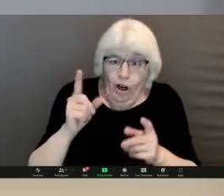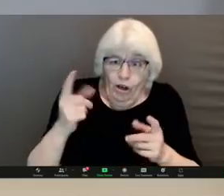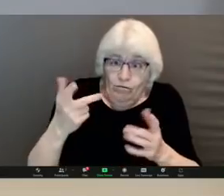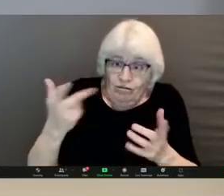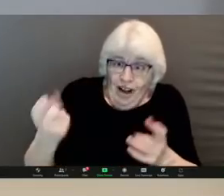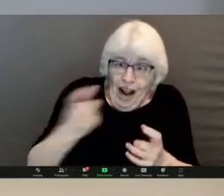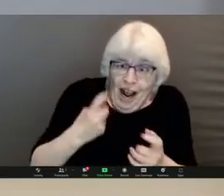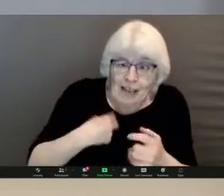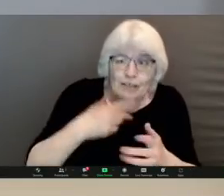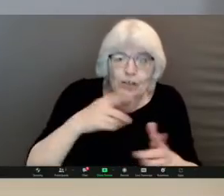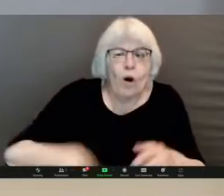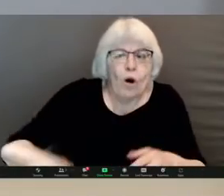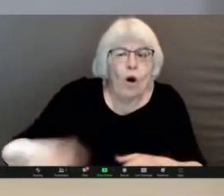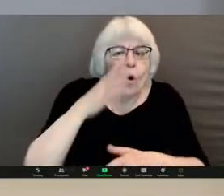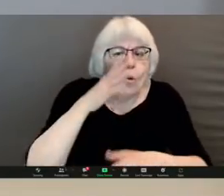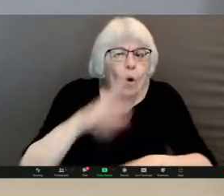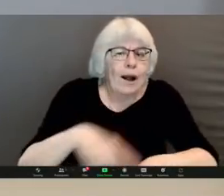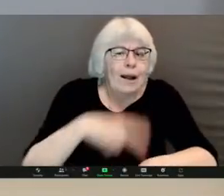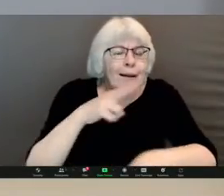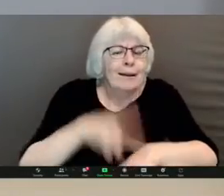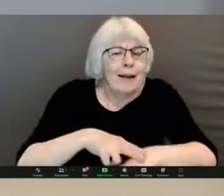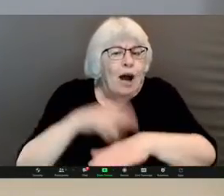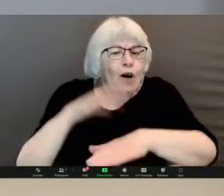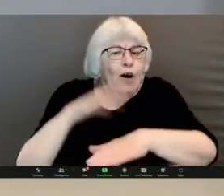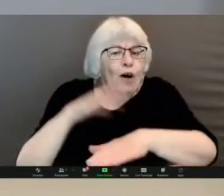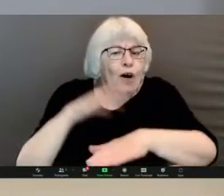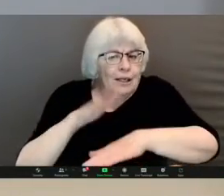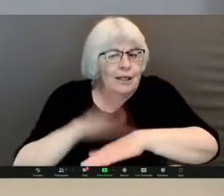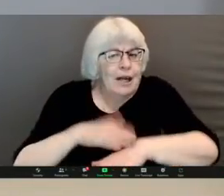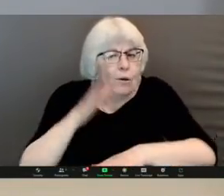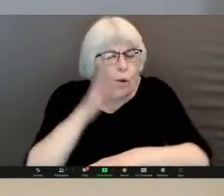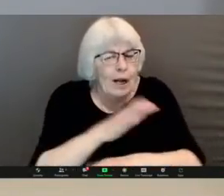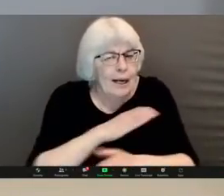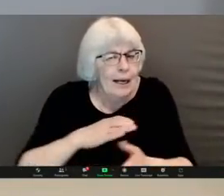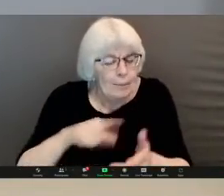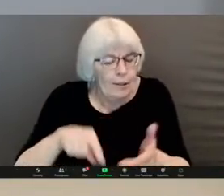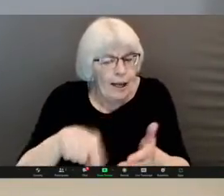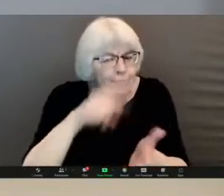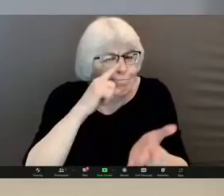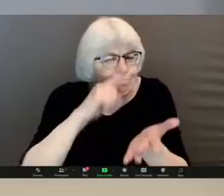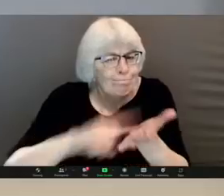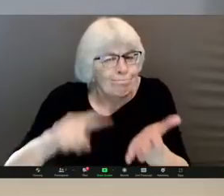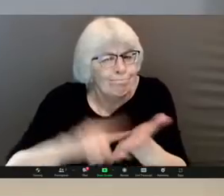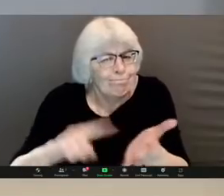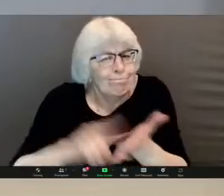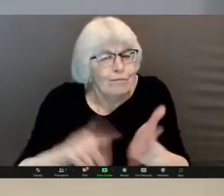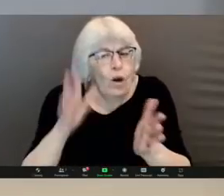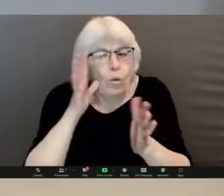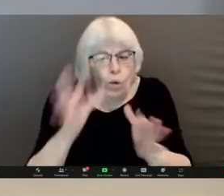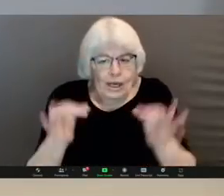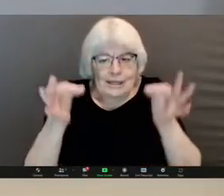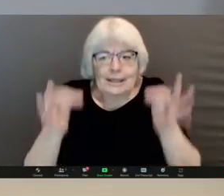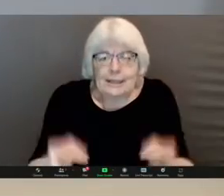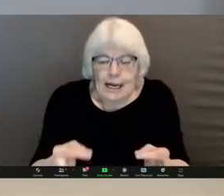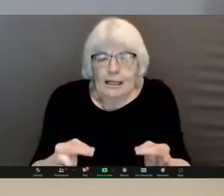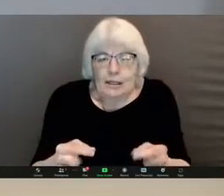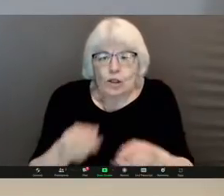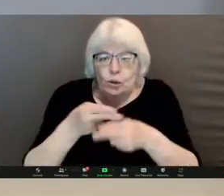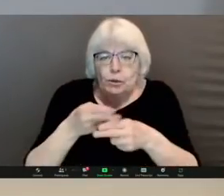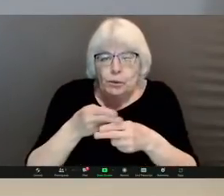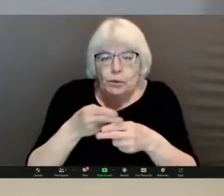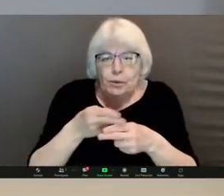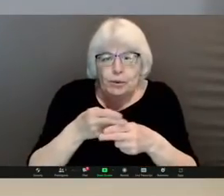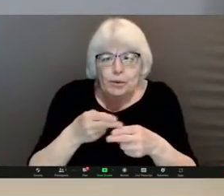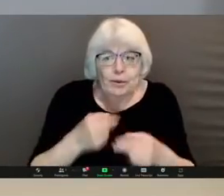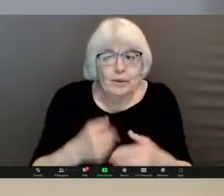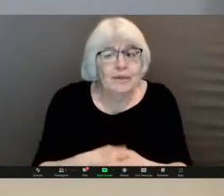expected soon. In Canada, we are seeing some breakthrough cases in people who are fully vaccinated. A